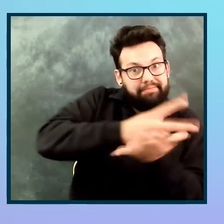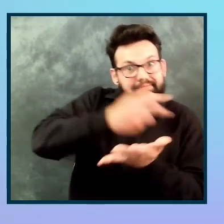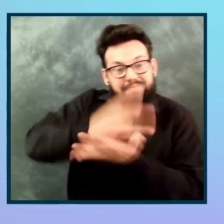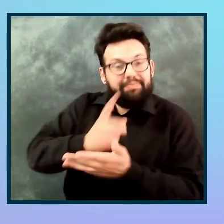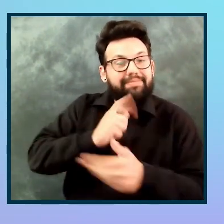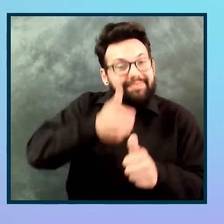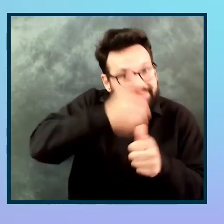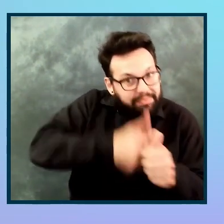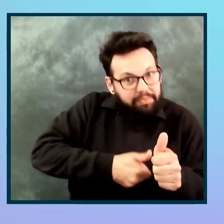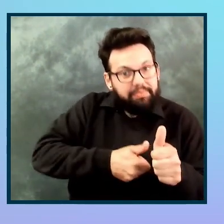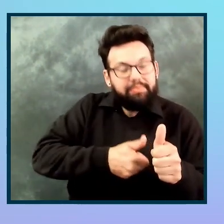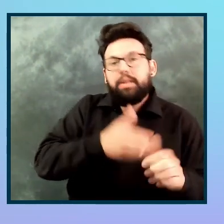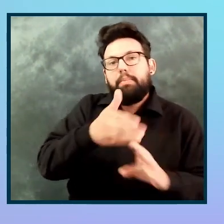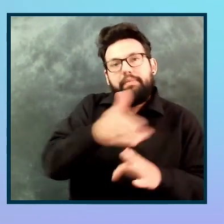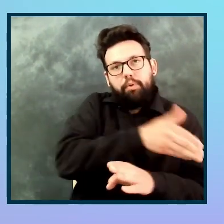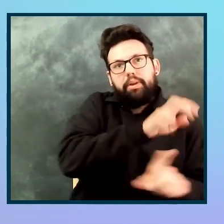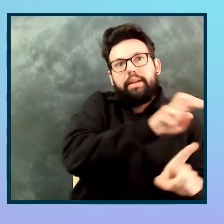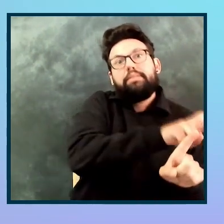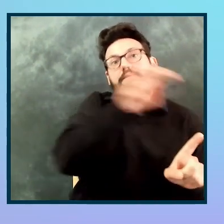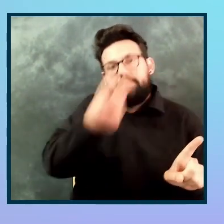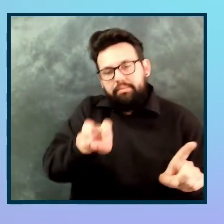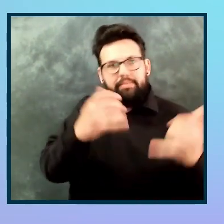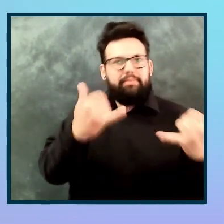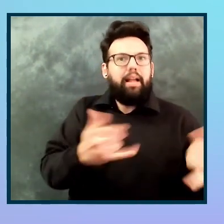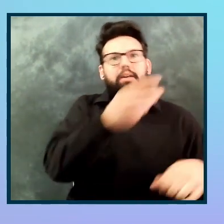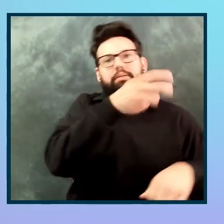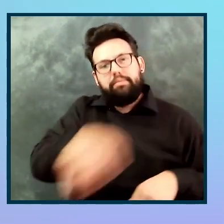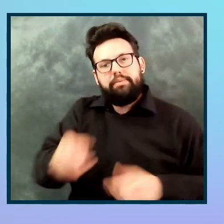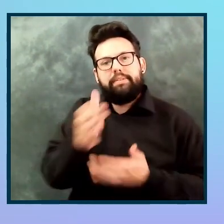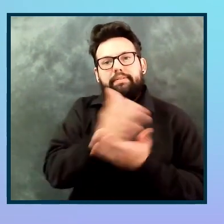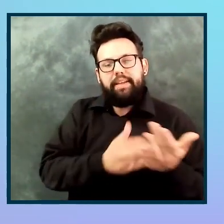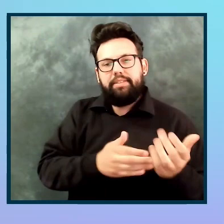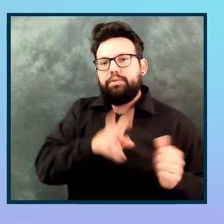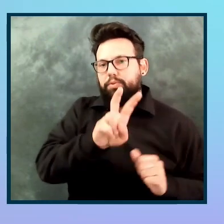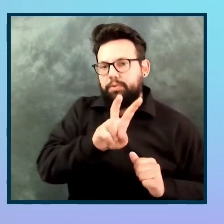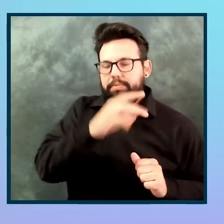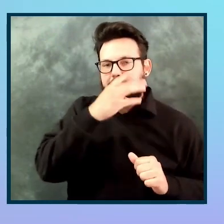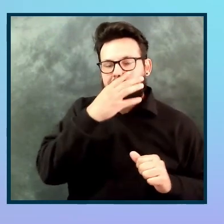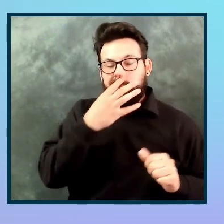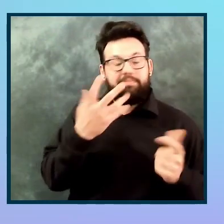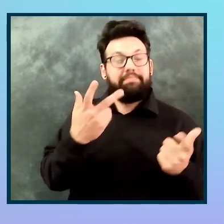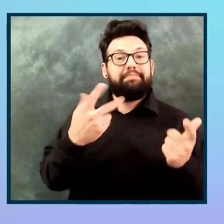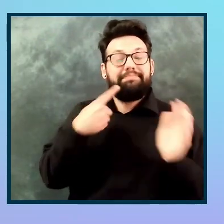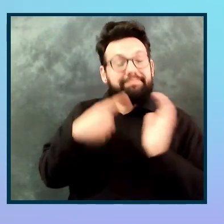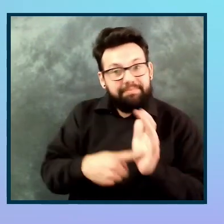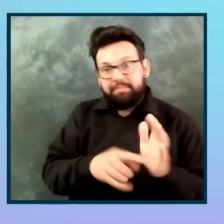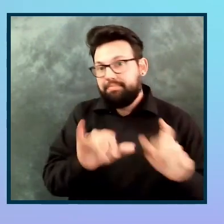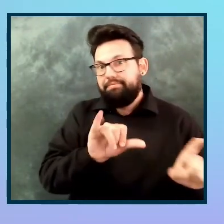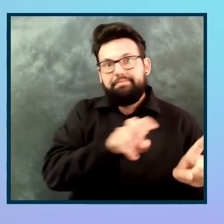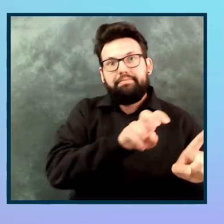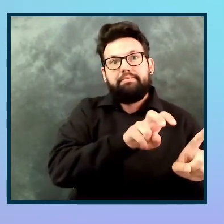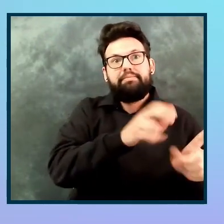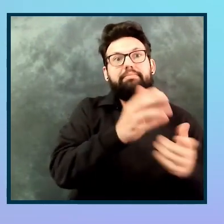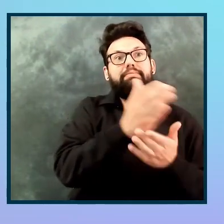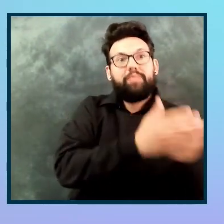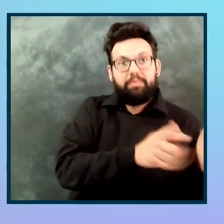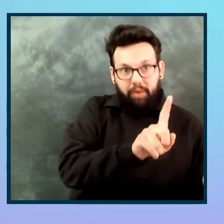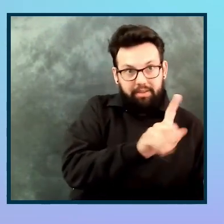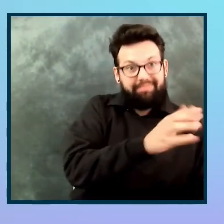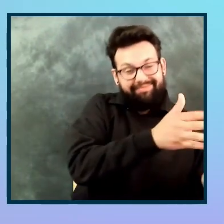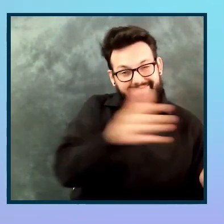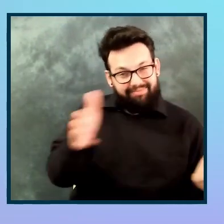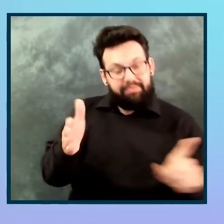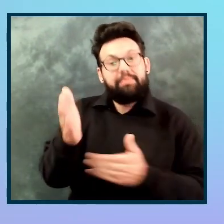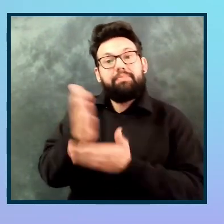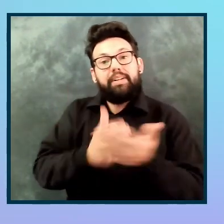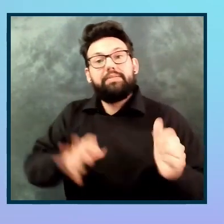are before you move forward. At stage 4, there's another conversation around, okay, we've already talked about the standards. How